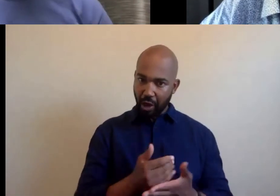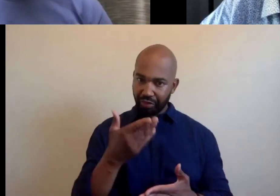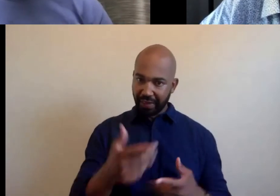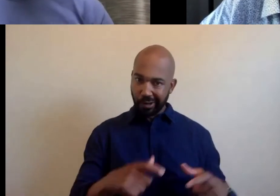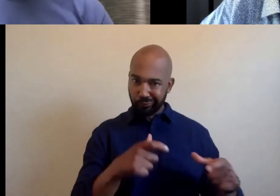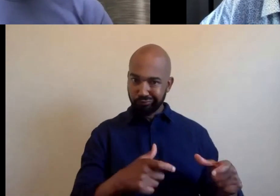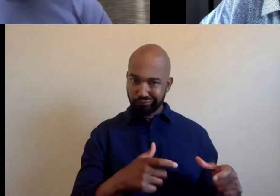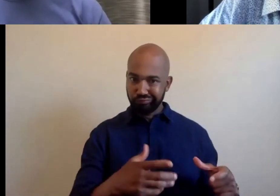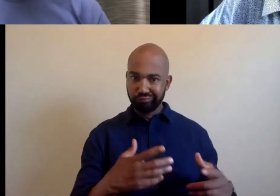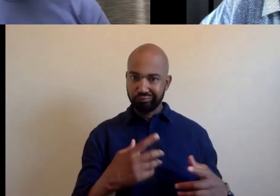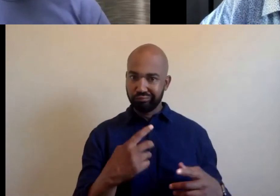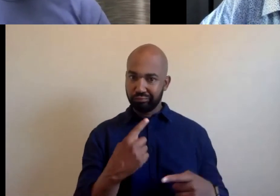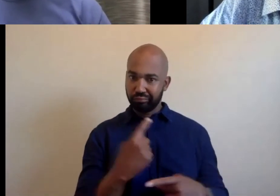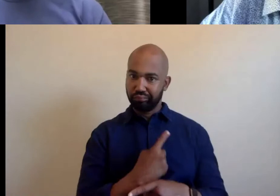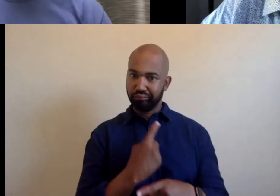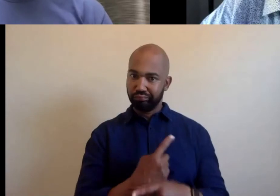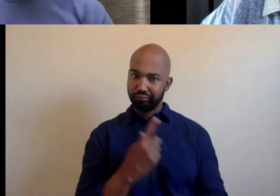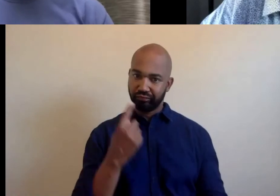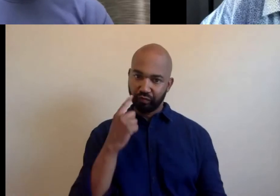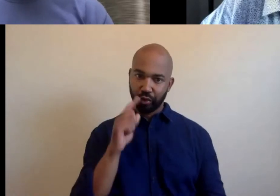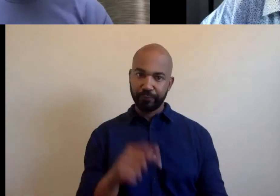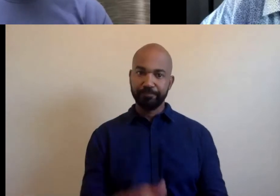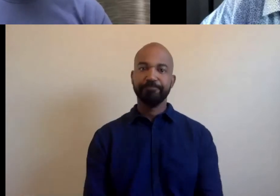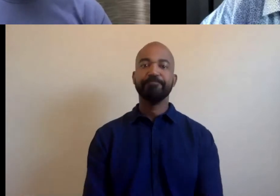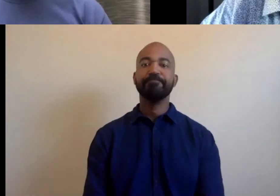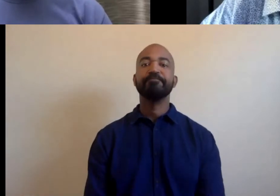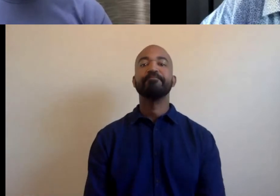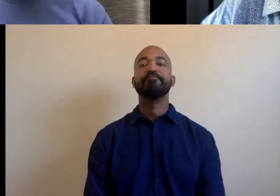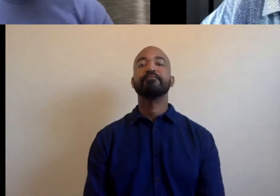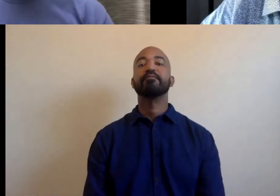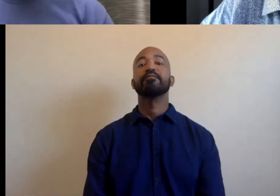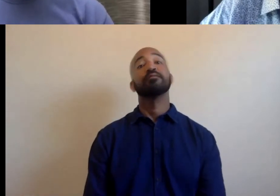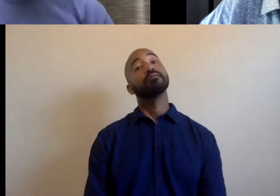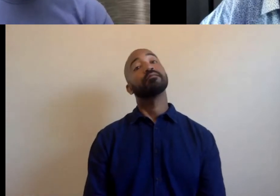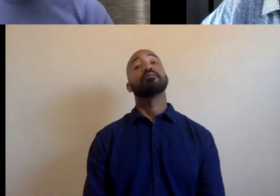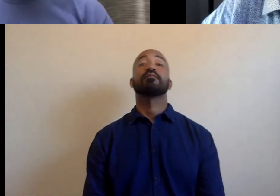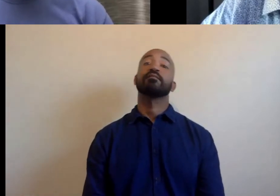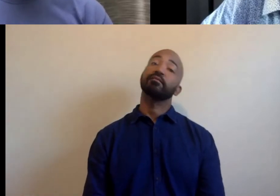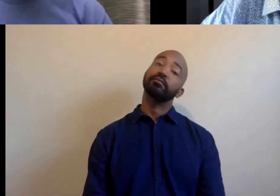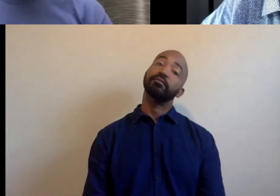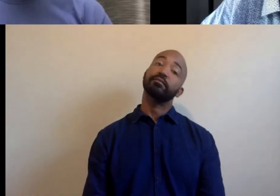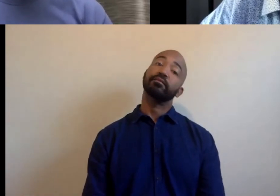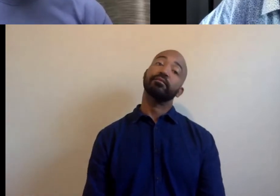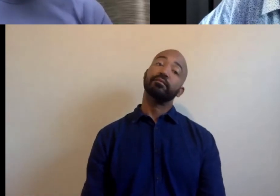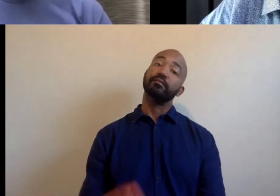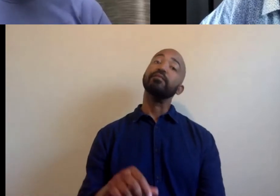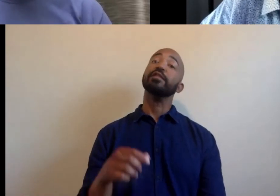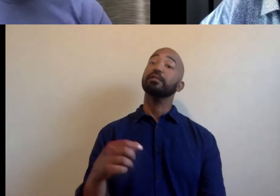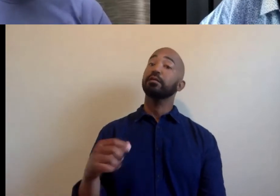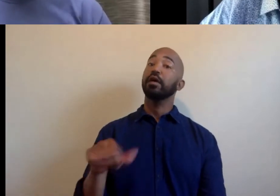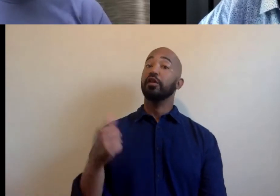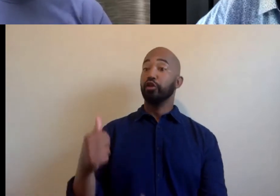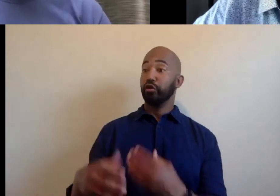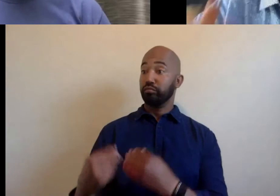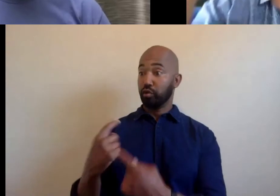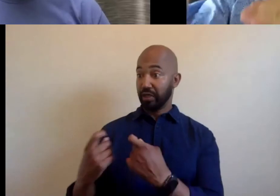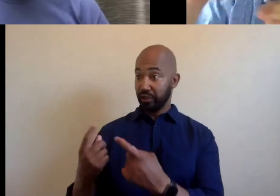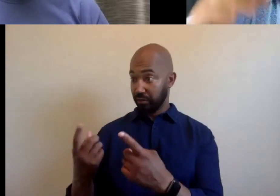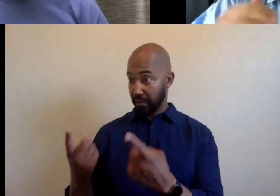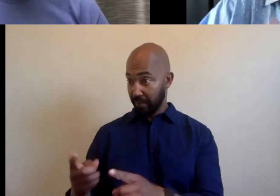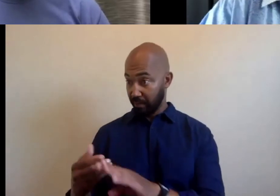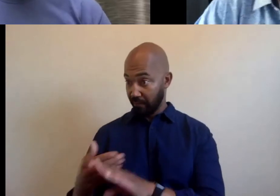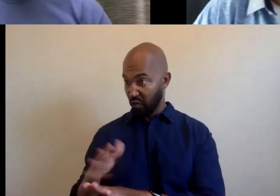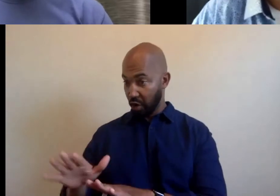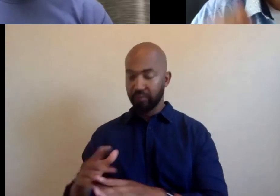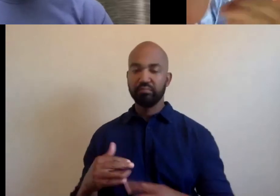Cool. Great. And as we wait for other people to ask other questions, I had some that did come in ahead of time. So I've kind of